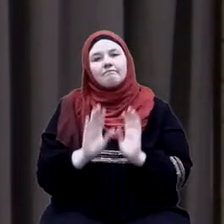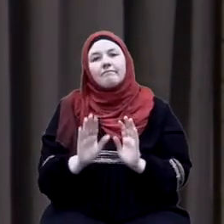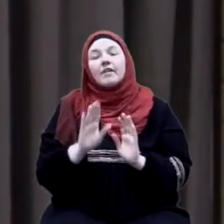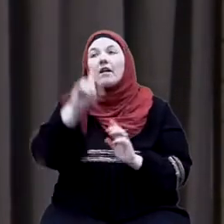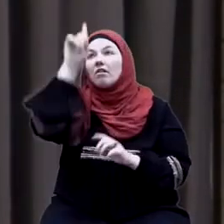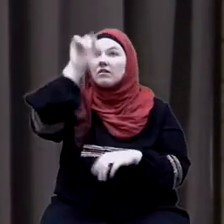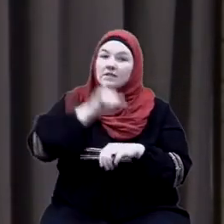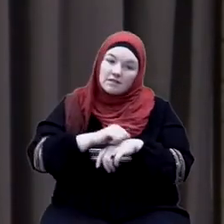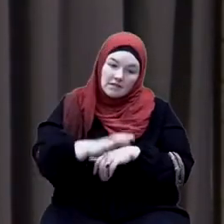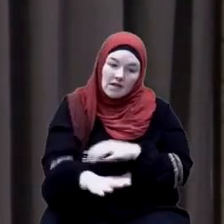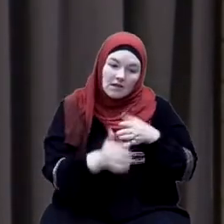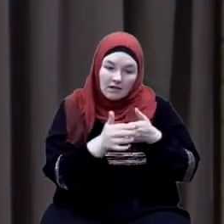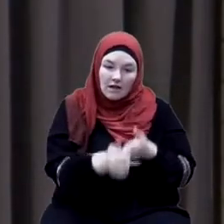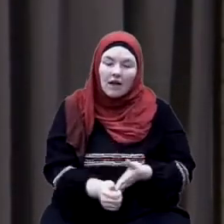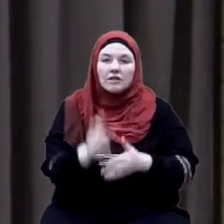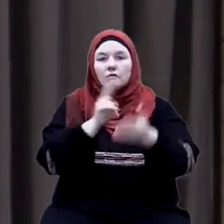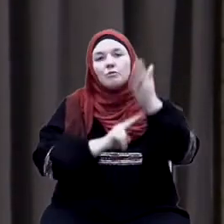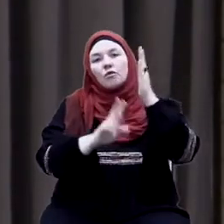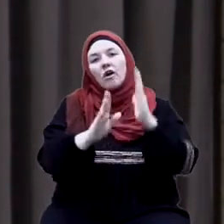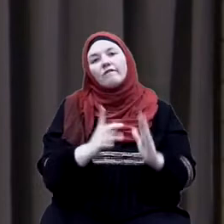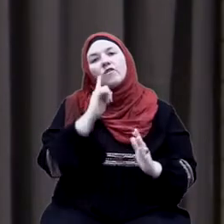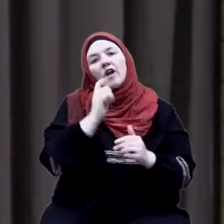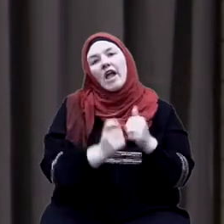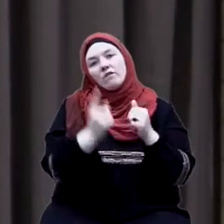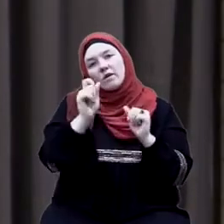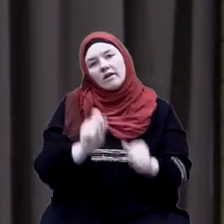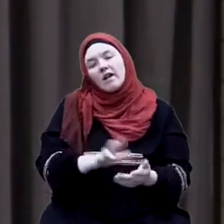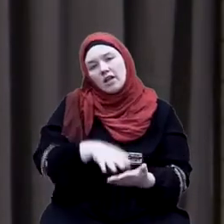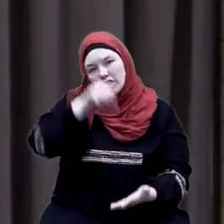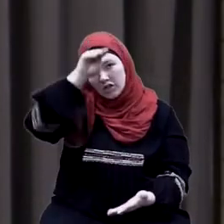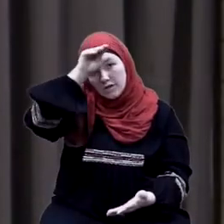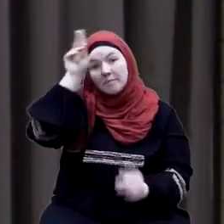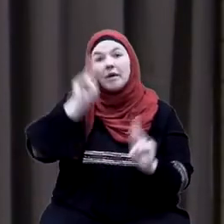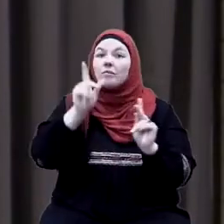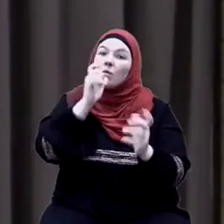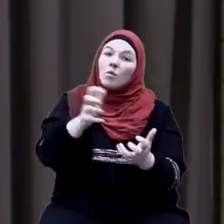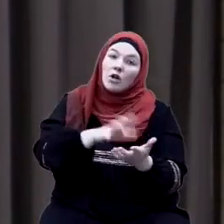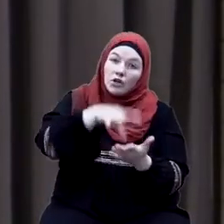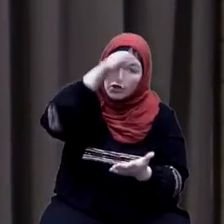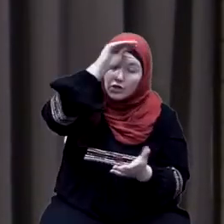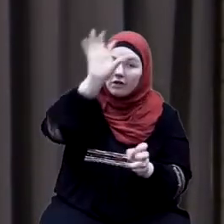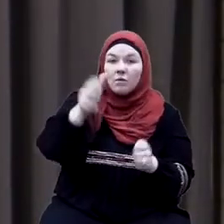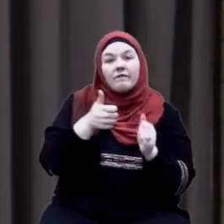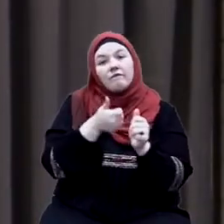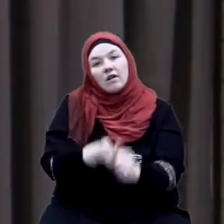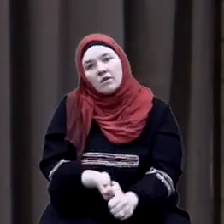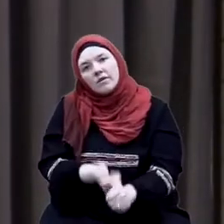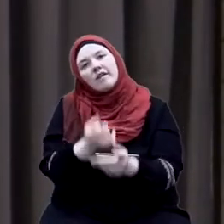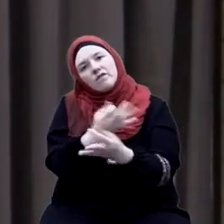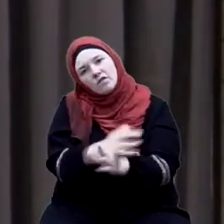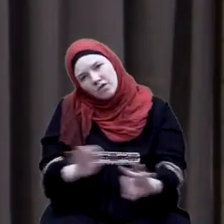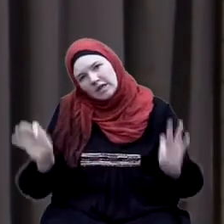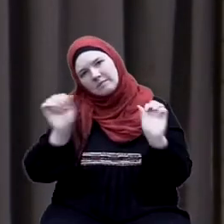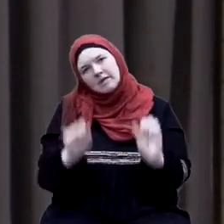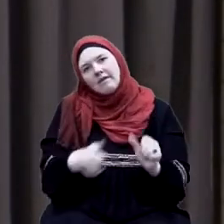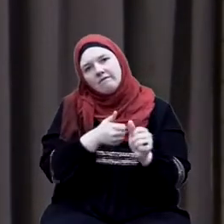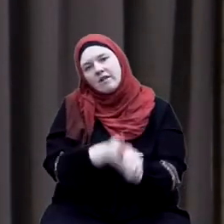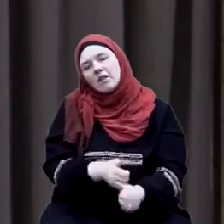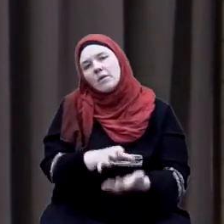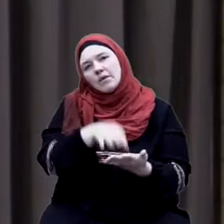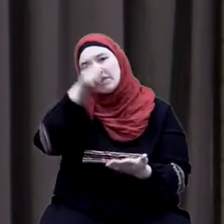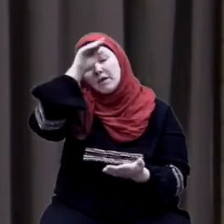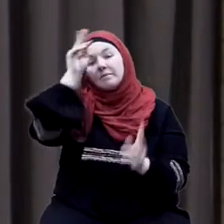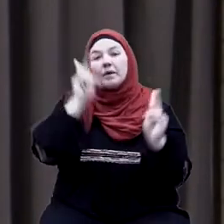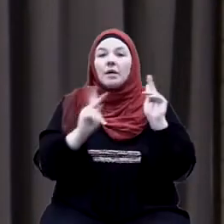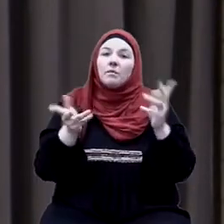sent guidance and prophets for everybody to learn. Those who want to learn and follow, they have the freedom to do so. Those who